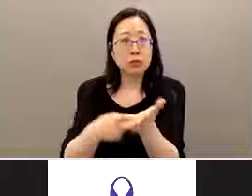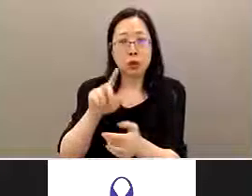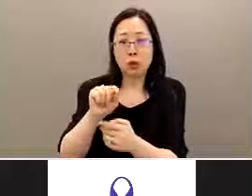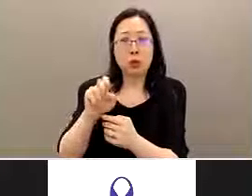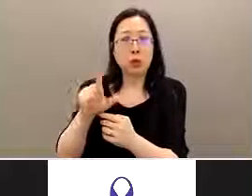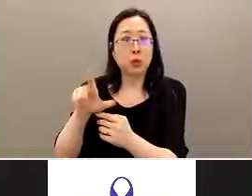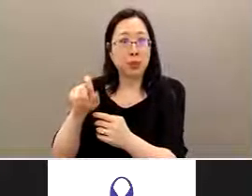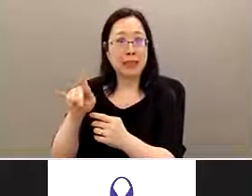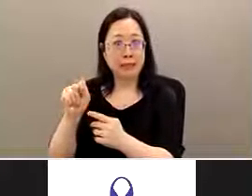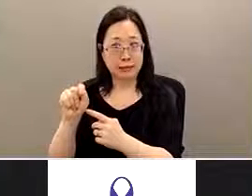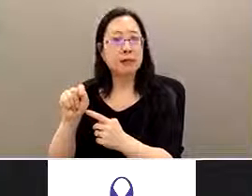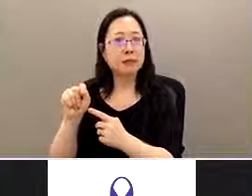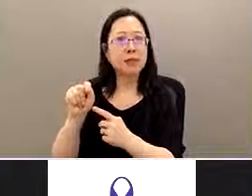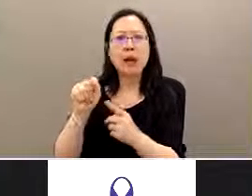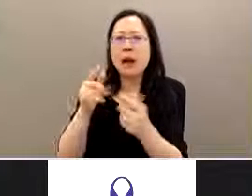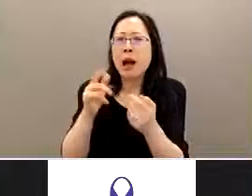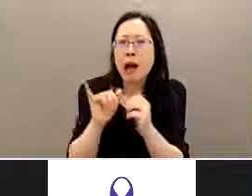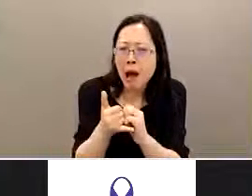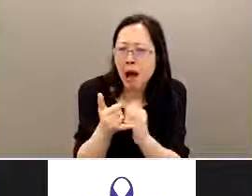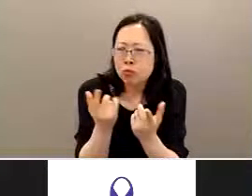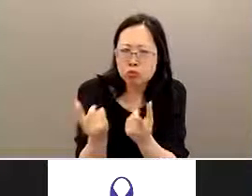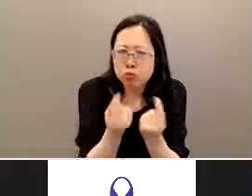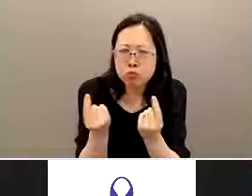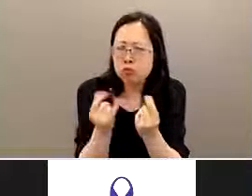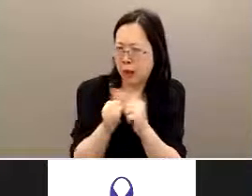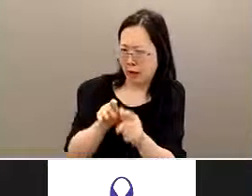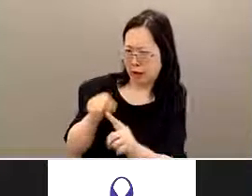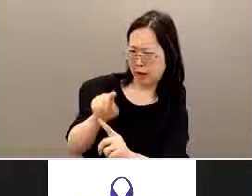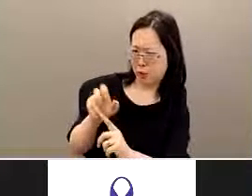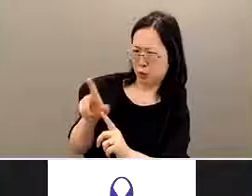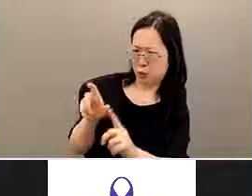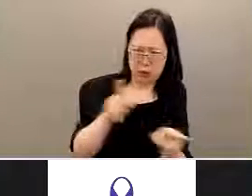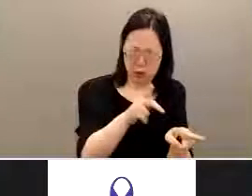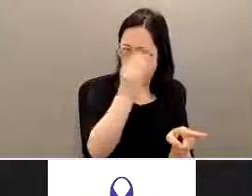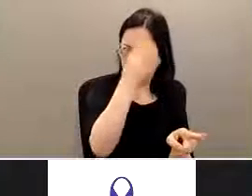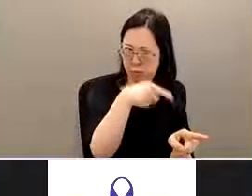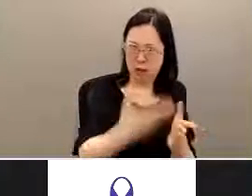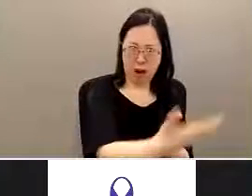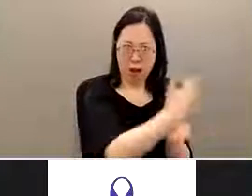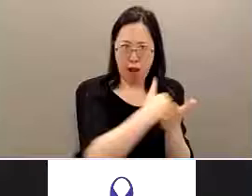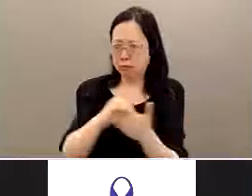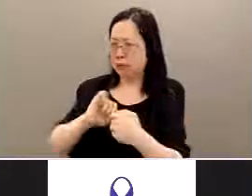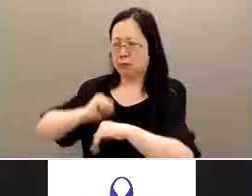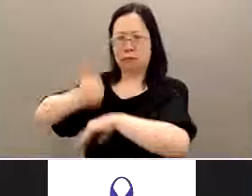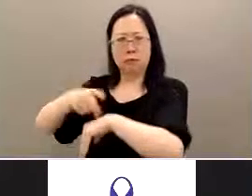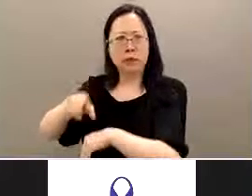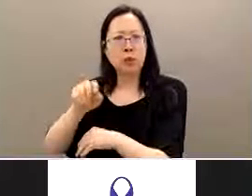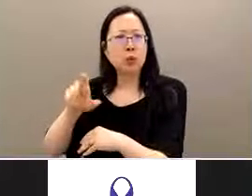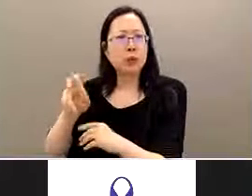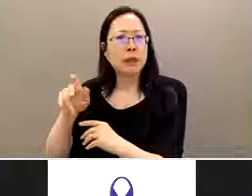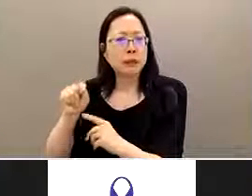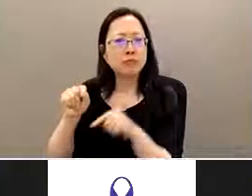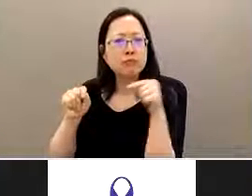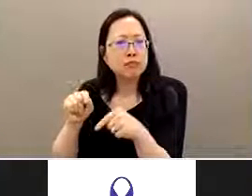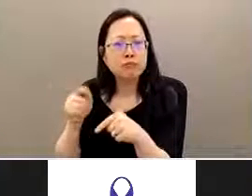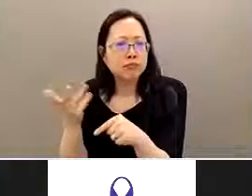involves anti-bullying strategies, how it was developed from these results. And in fact, many of you may have been